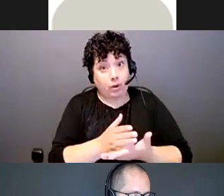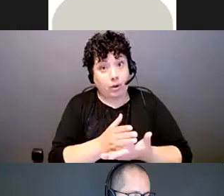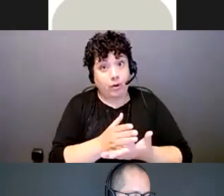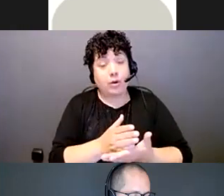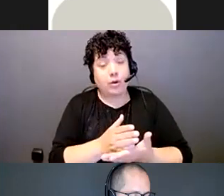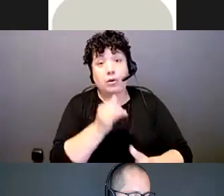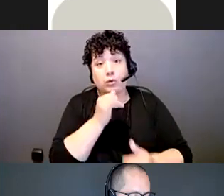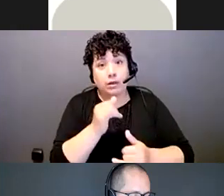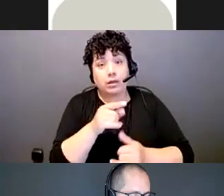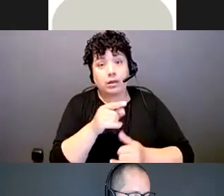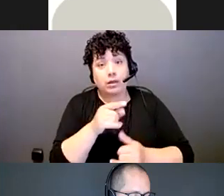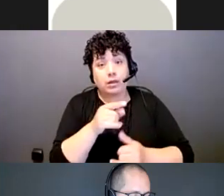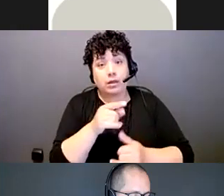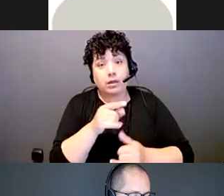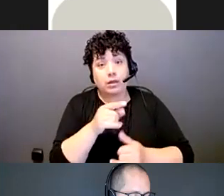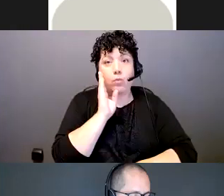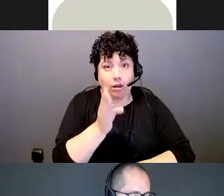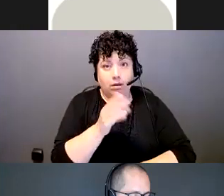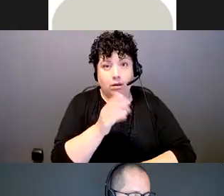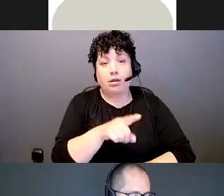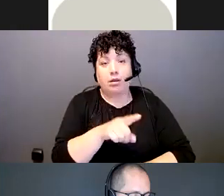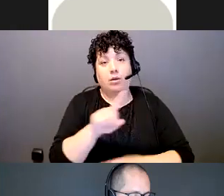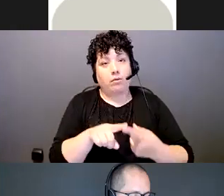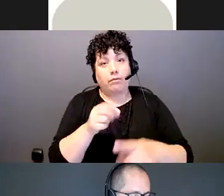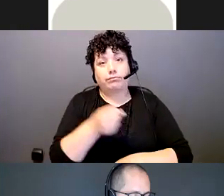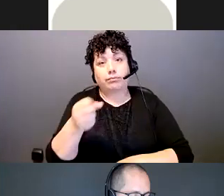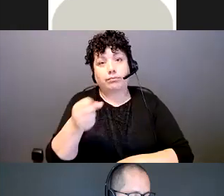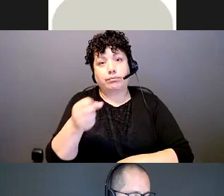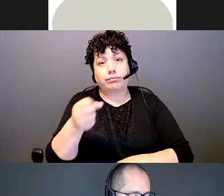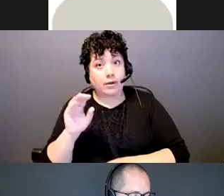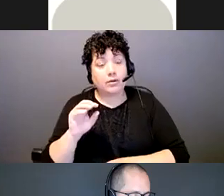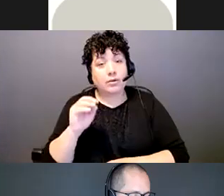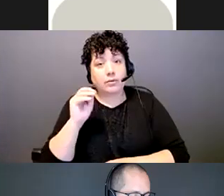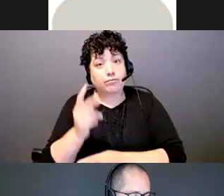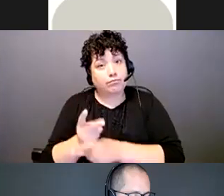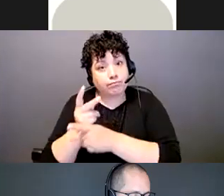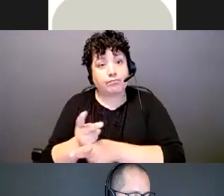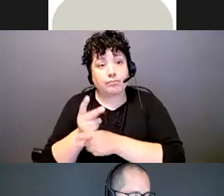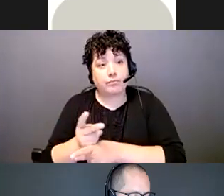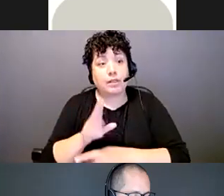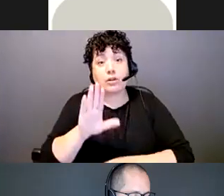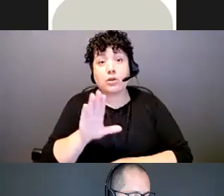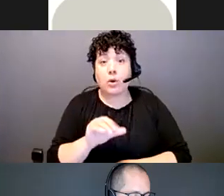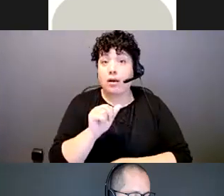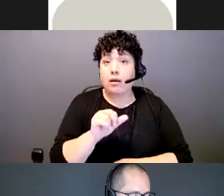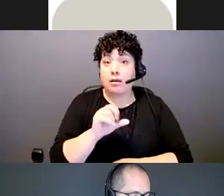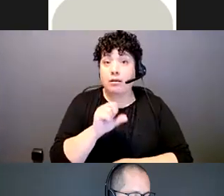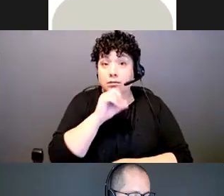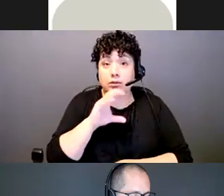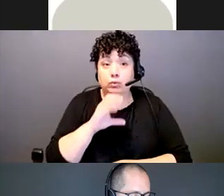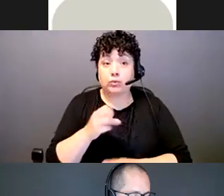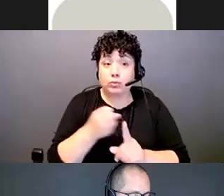care situations. So elder abuse and substance use, what's that connection? So there are many,